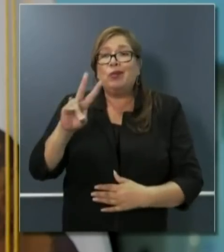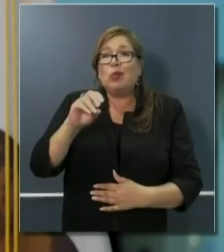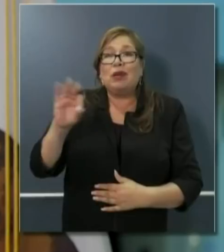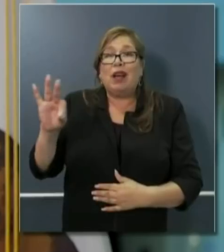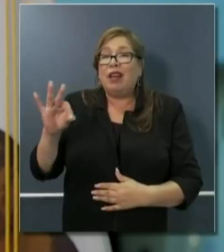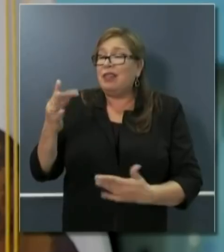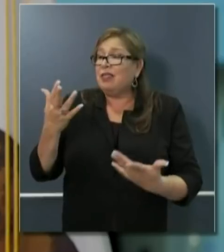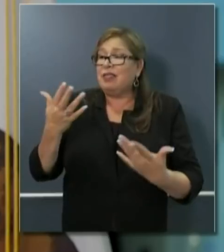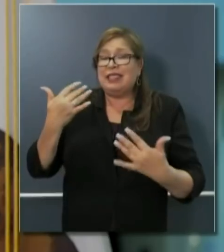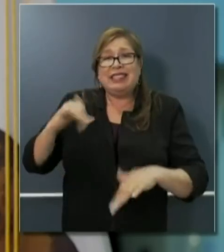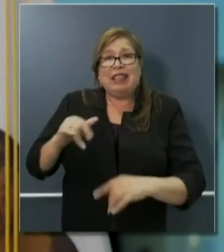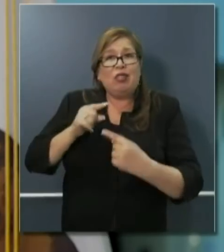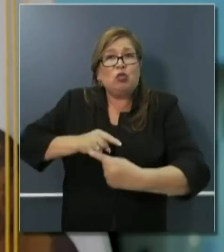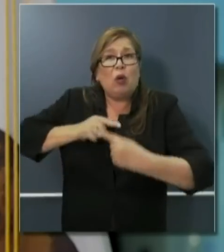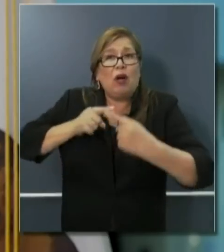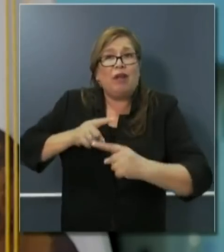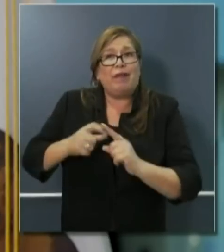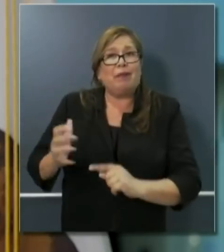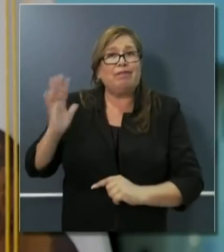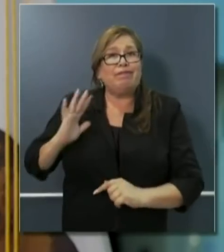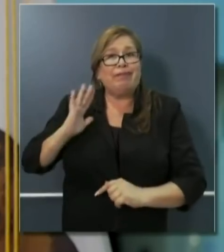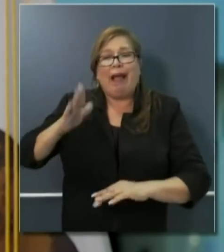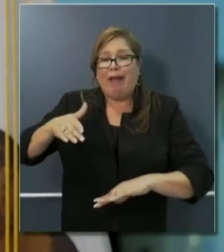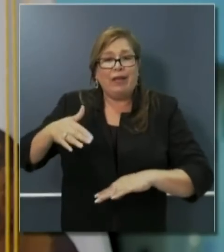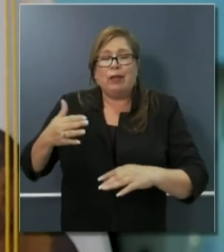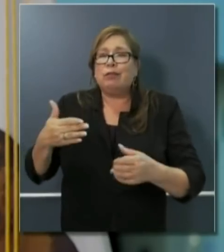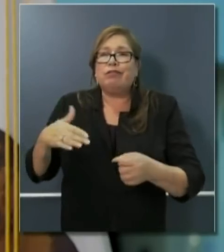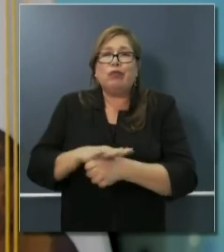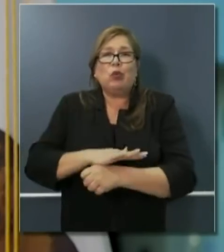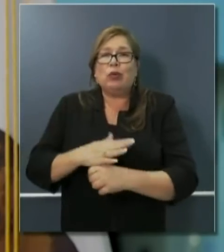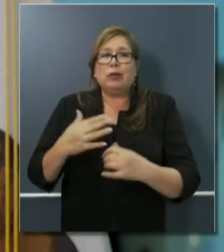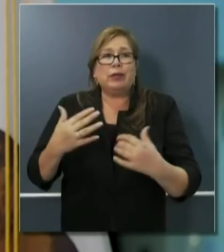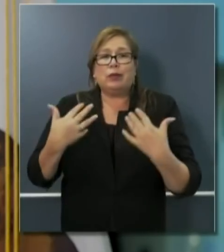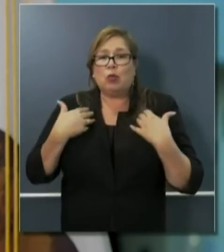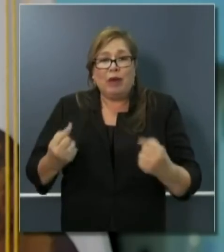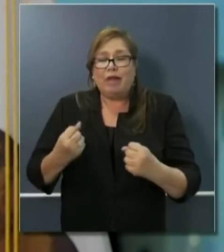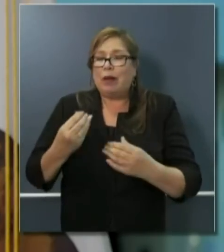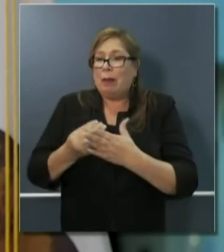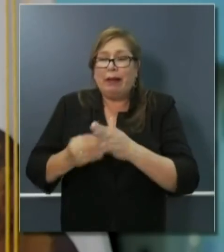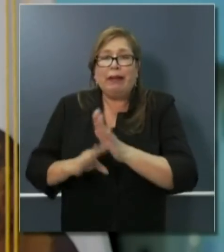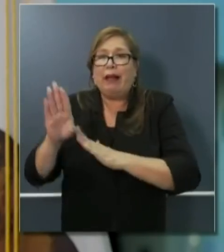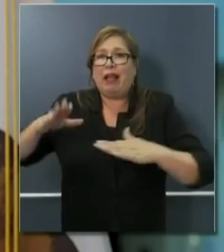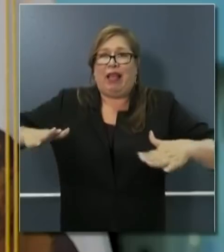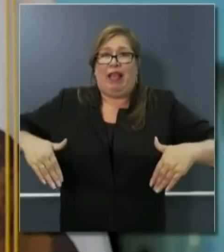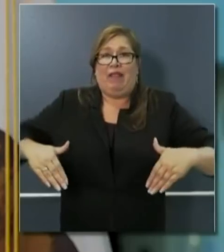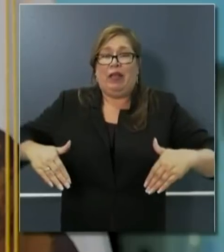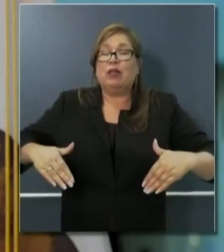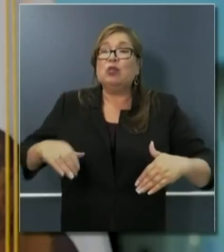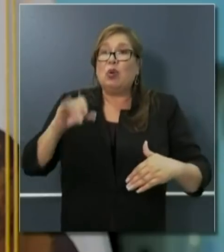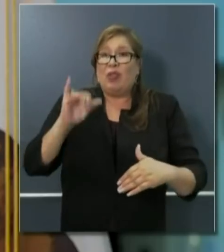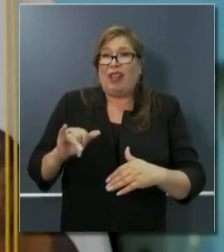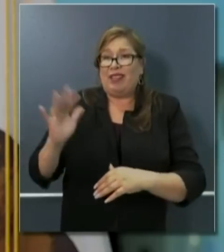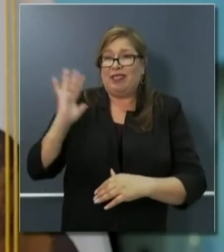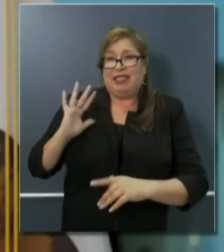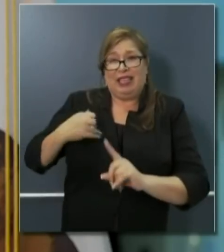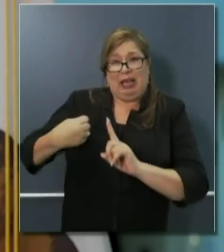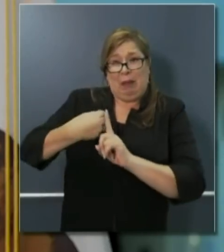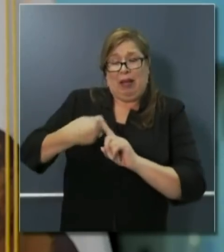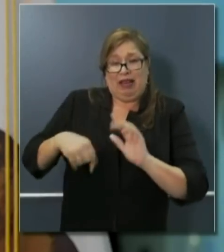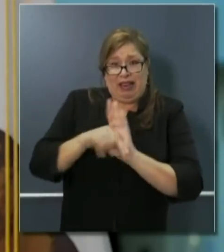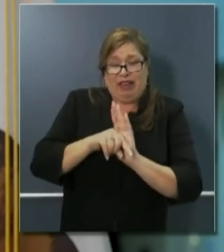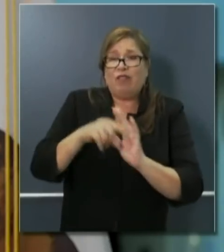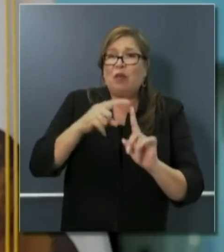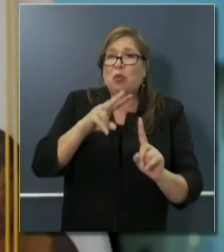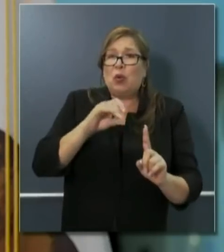even today that are struggling. And so what is going to happen to those folks in this current crisis? And what's